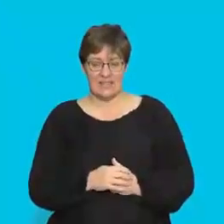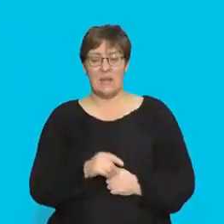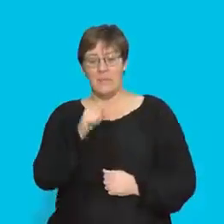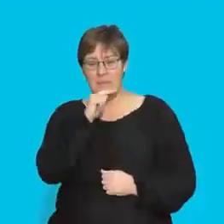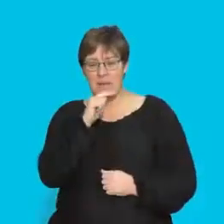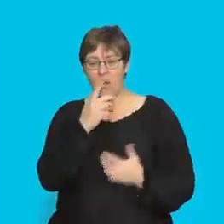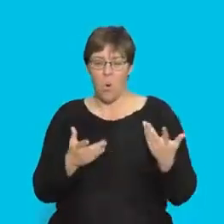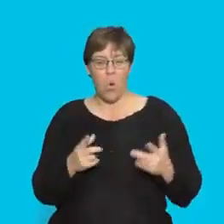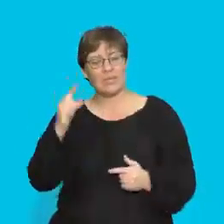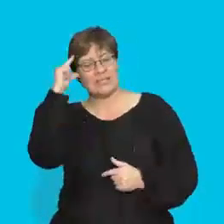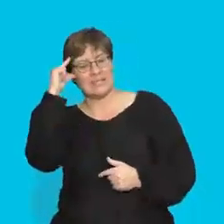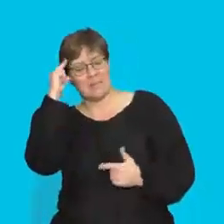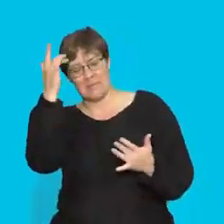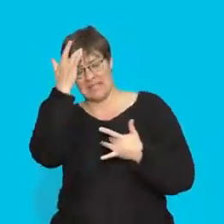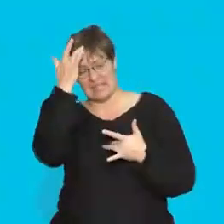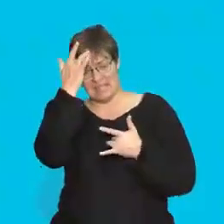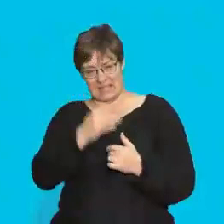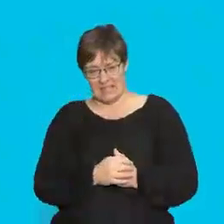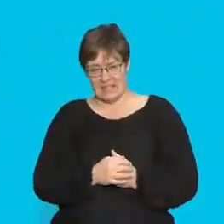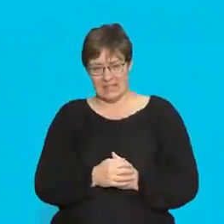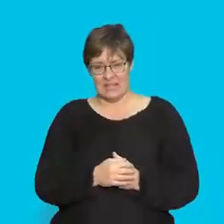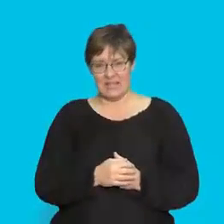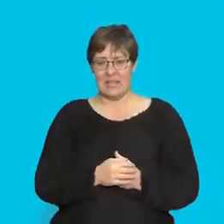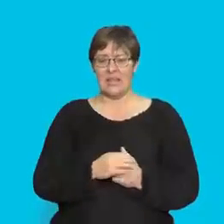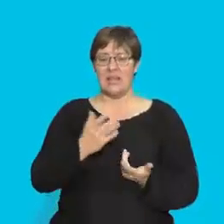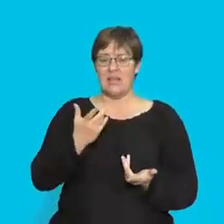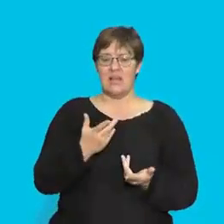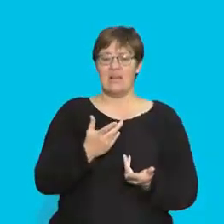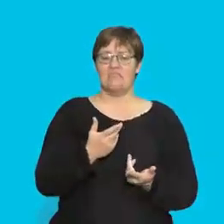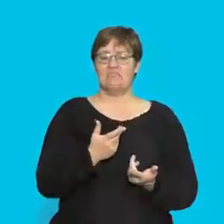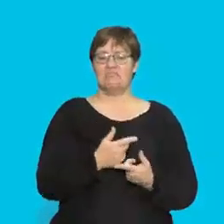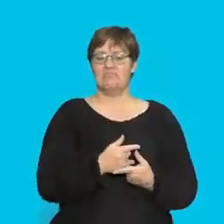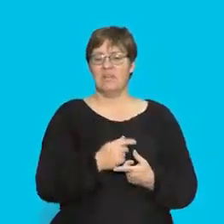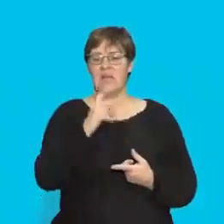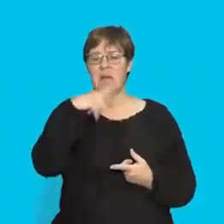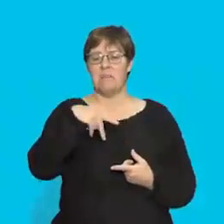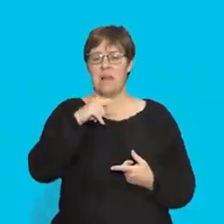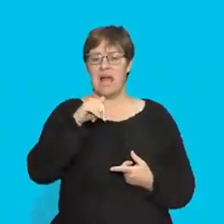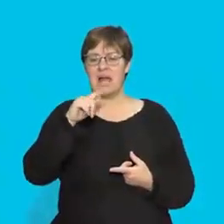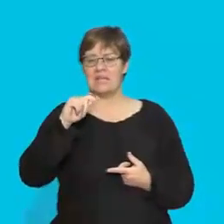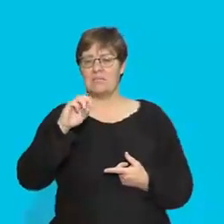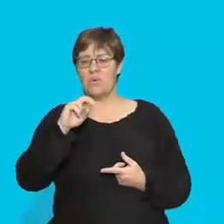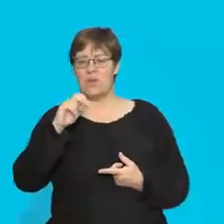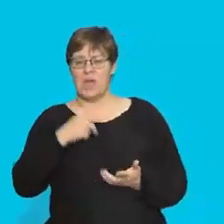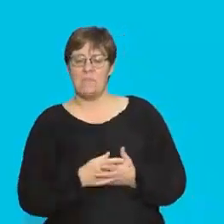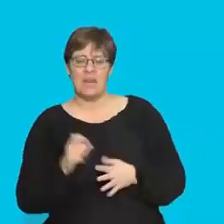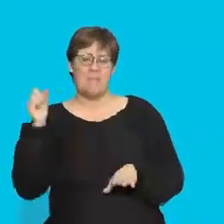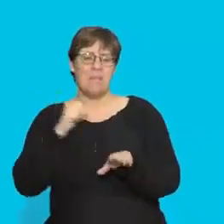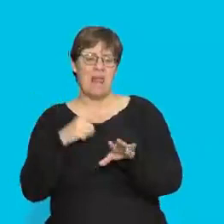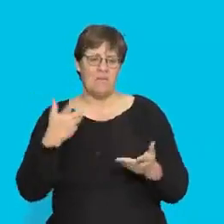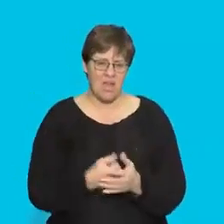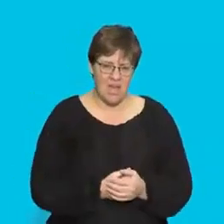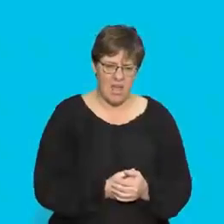Trypanosomes, which cause sleeping sickness, Plasmodium, that causes malaria, entamoeba, that